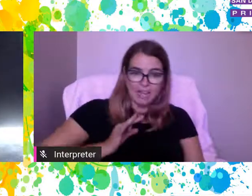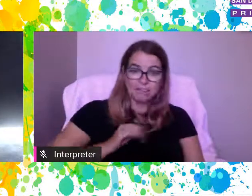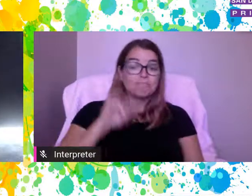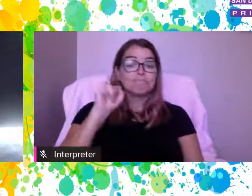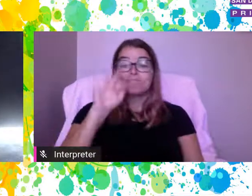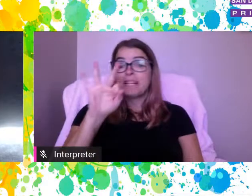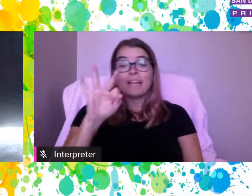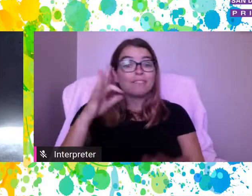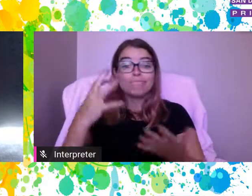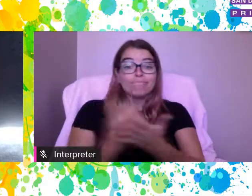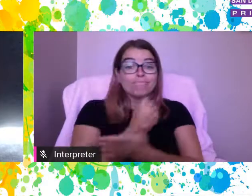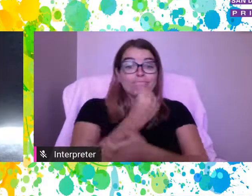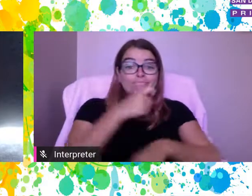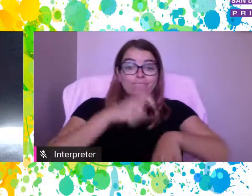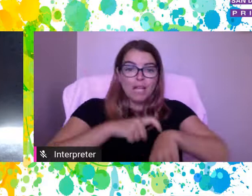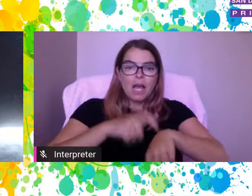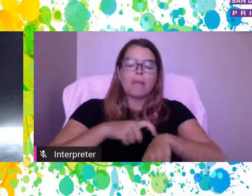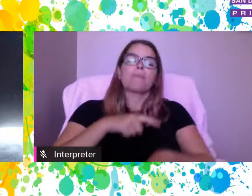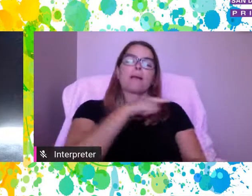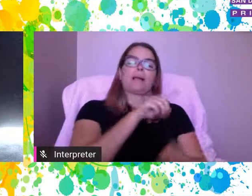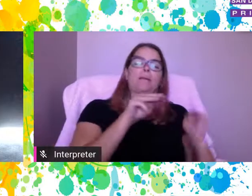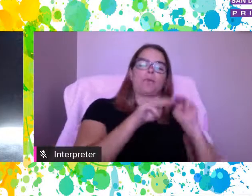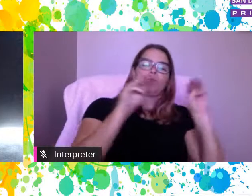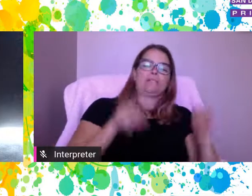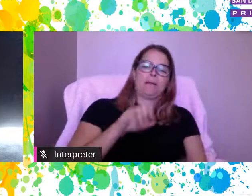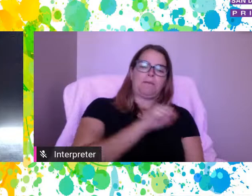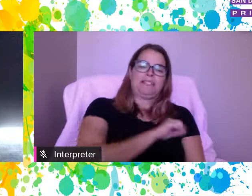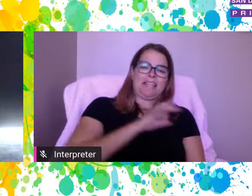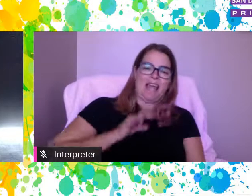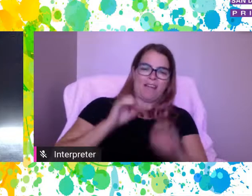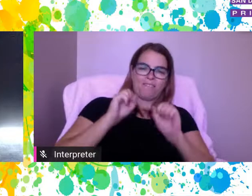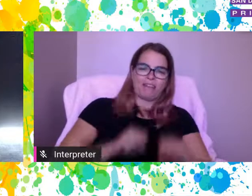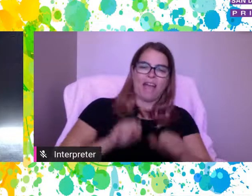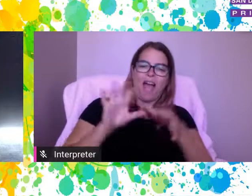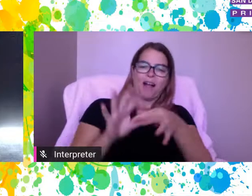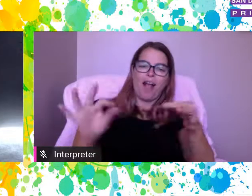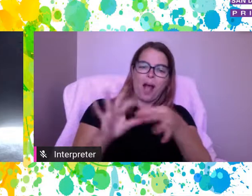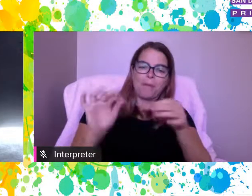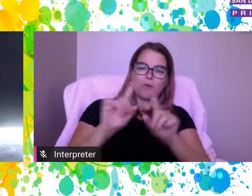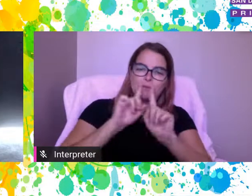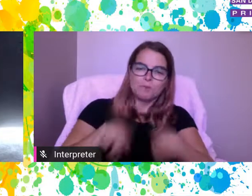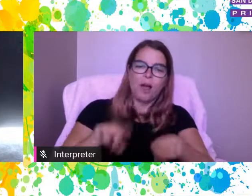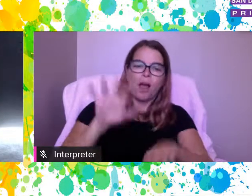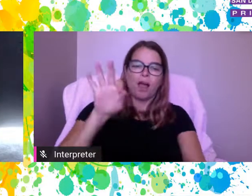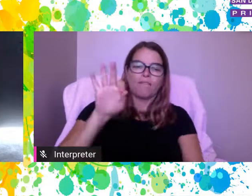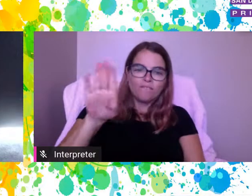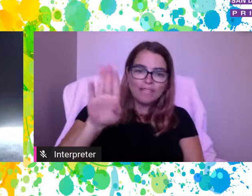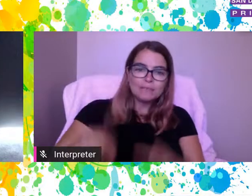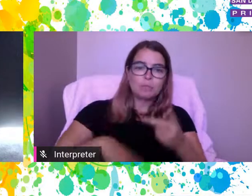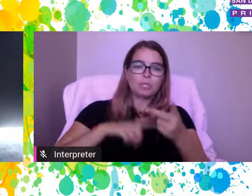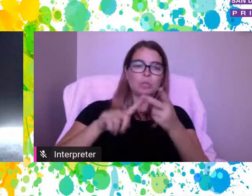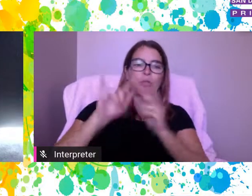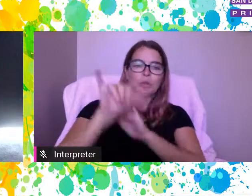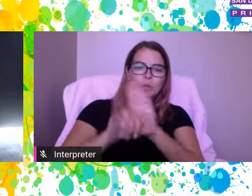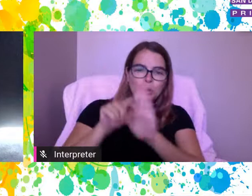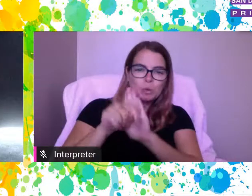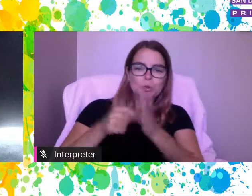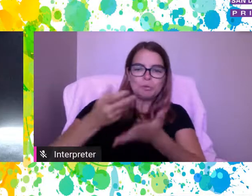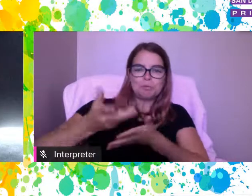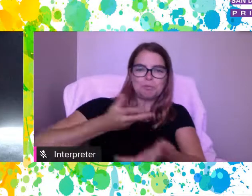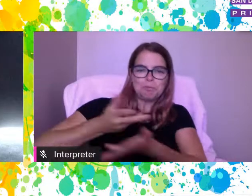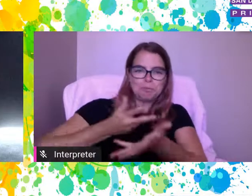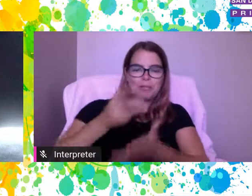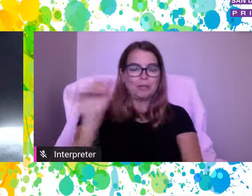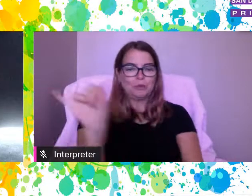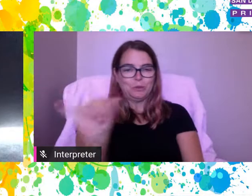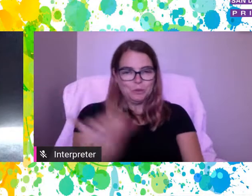work those in, then our museum staff will jump into the comments on Facebook and YouTube after the show and engage with y'all as